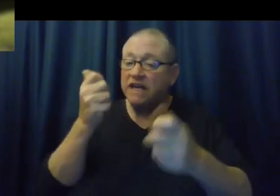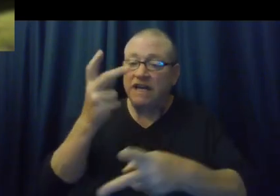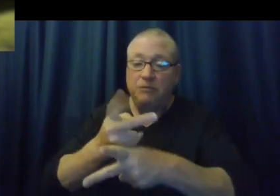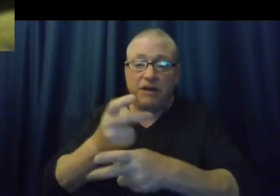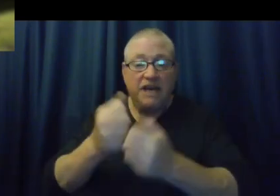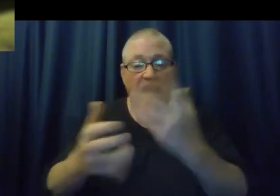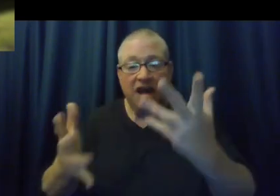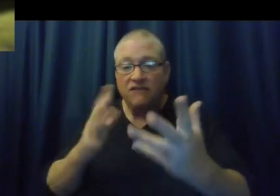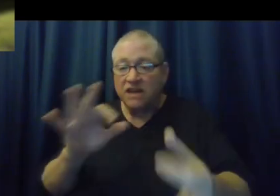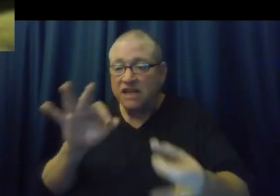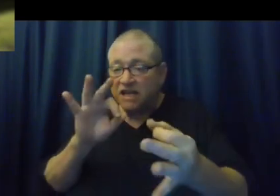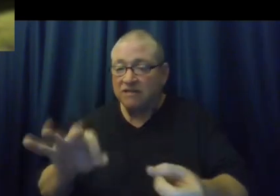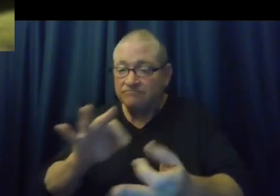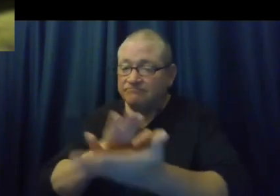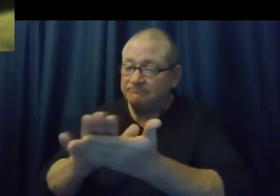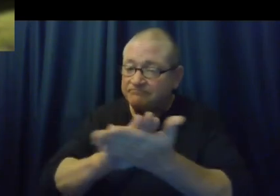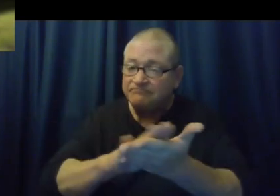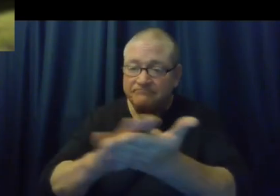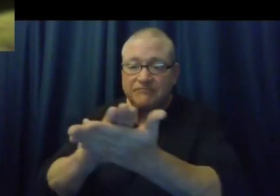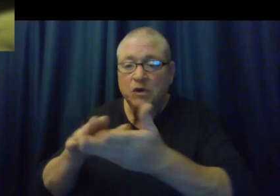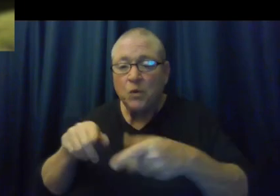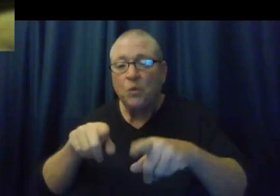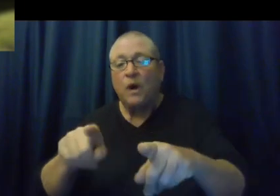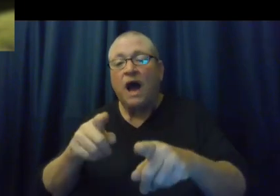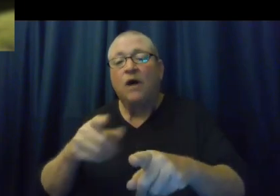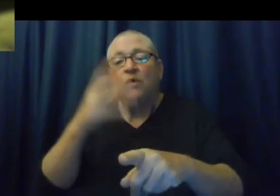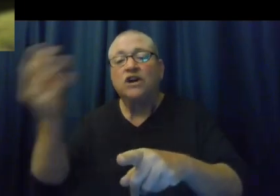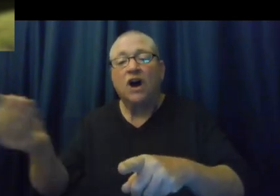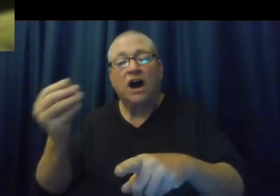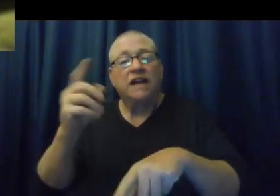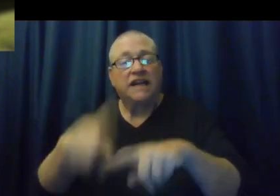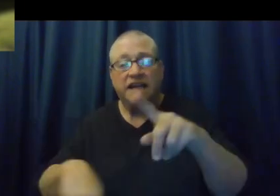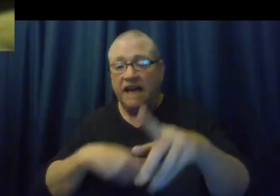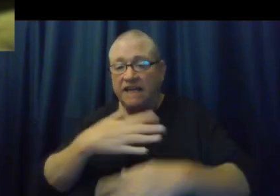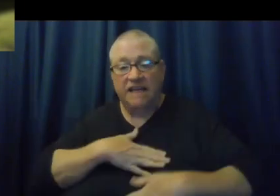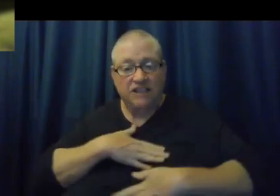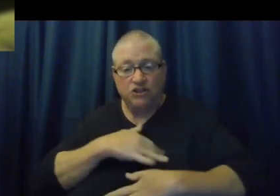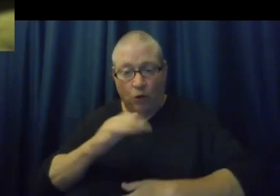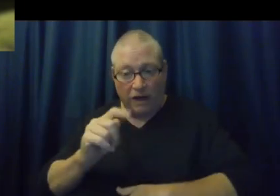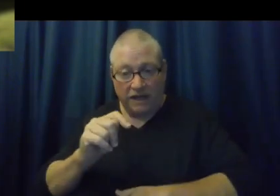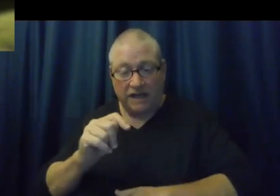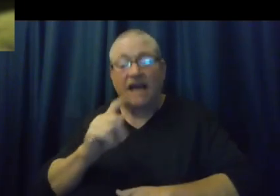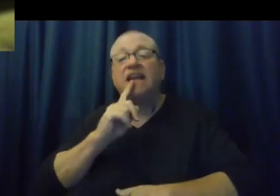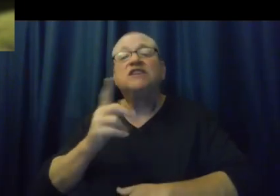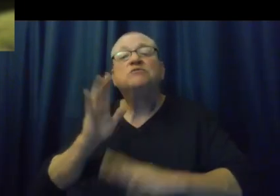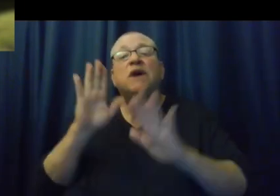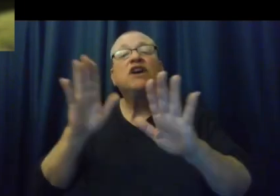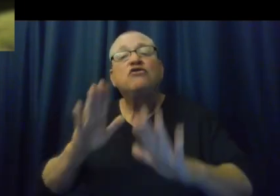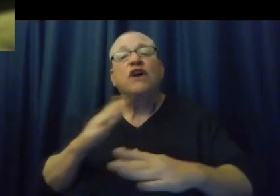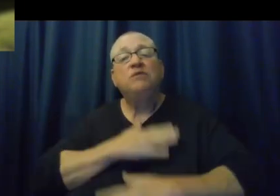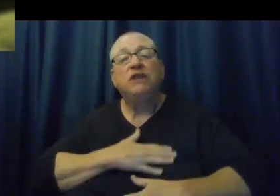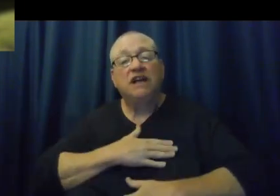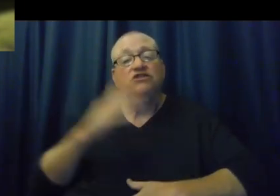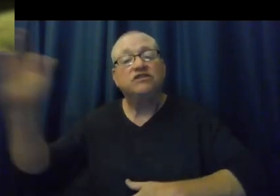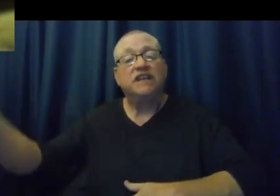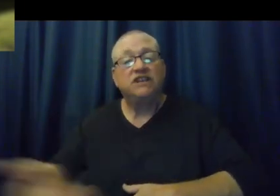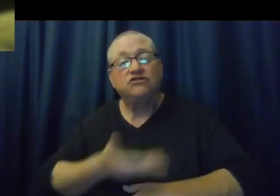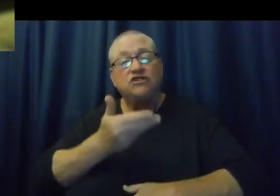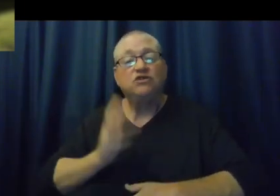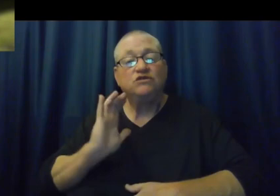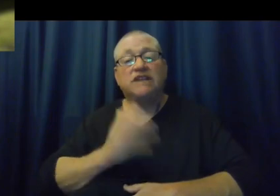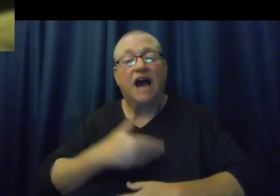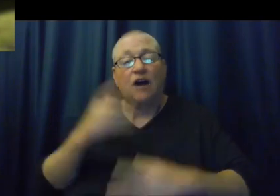All right, to get things started, it is my great pleasure to introduce our Western Washington University